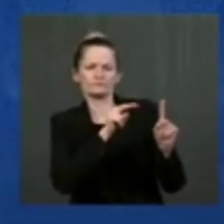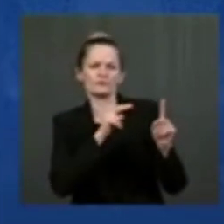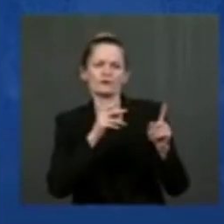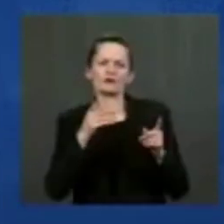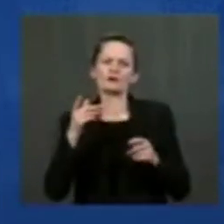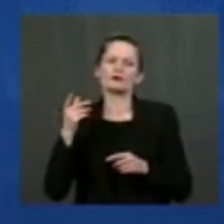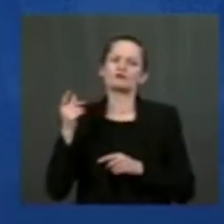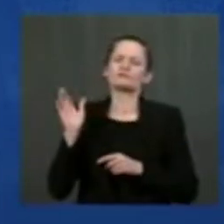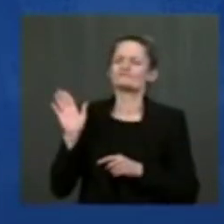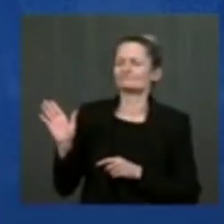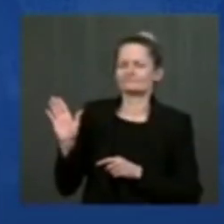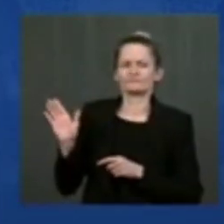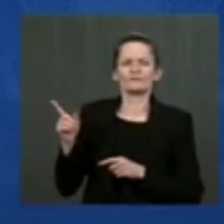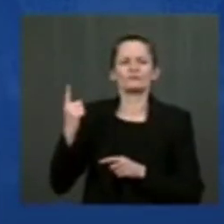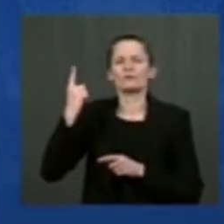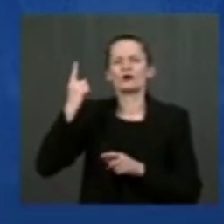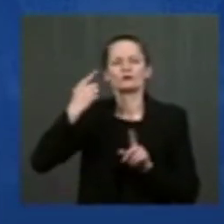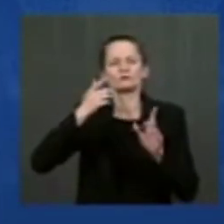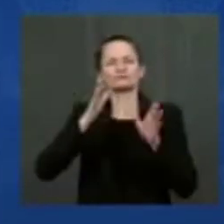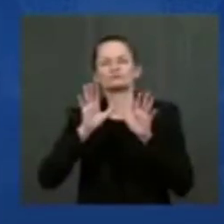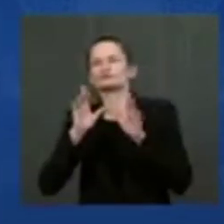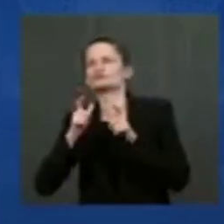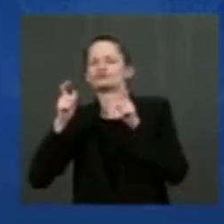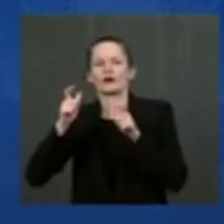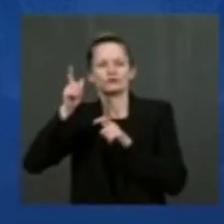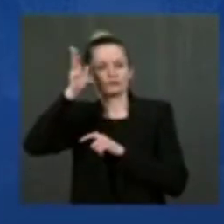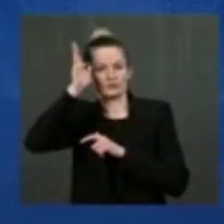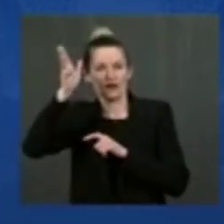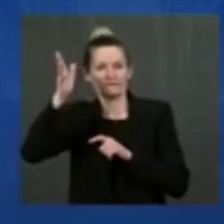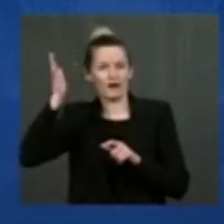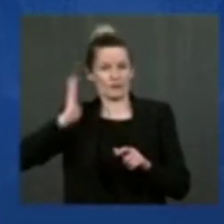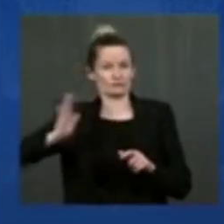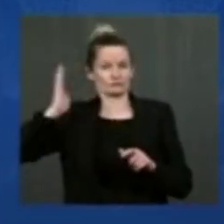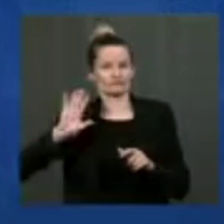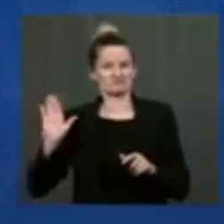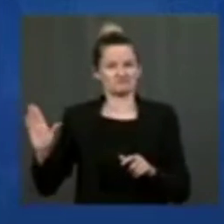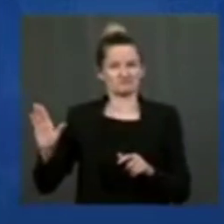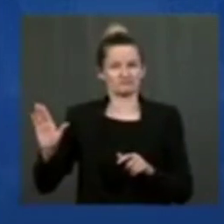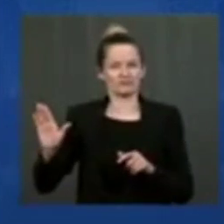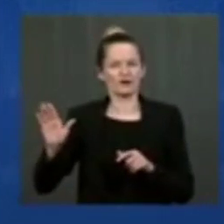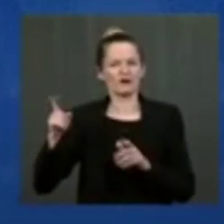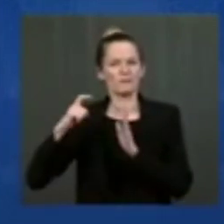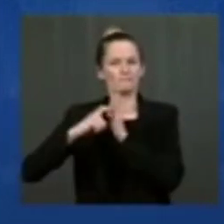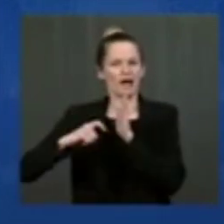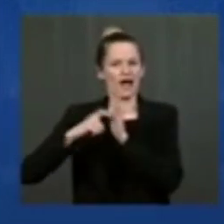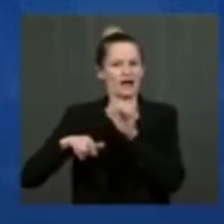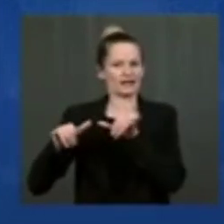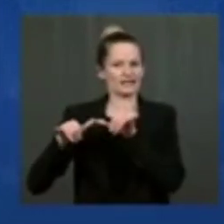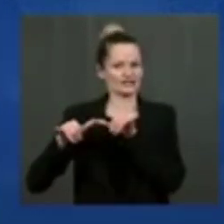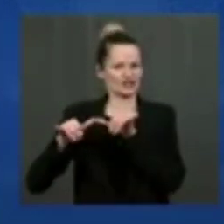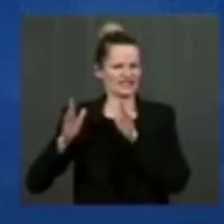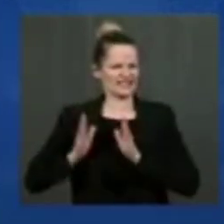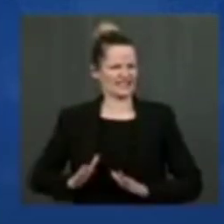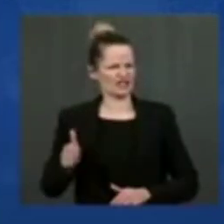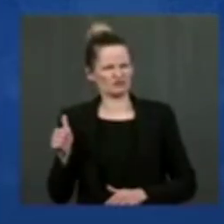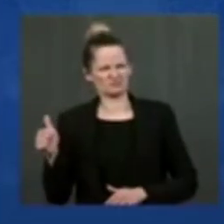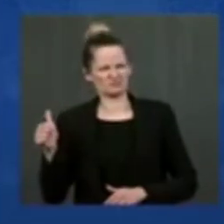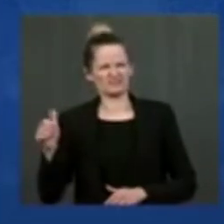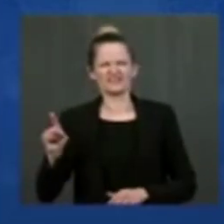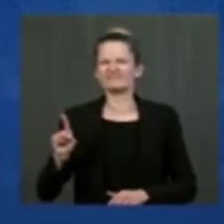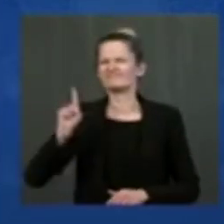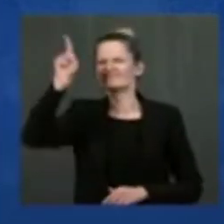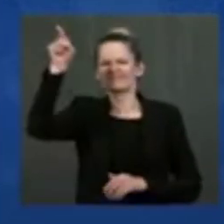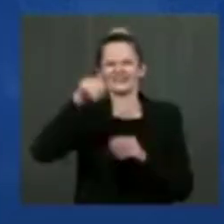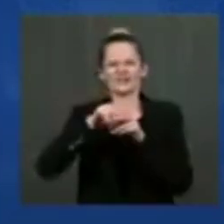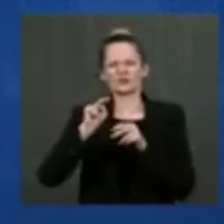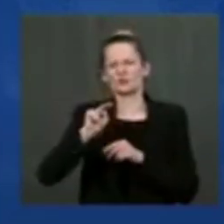Back to the days of the Molly Maguires and all the way folks were treated in northeast Pennsylvania in the coal mines. He